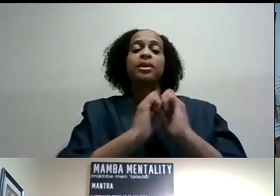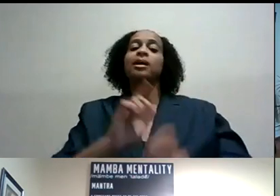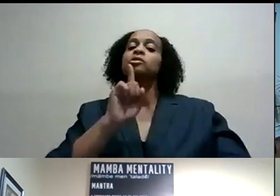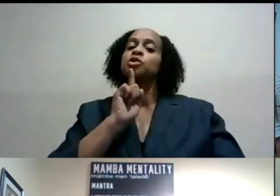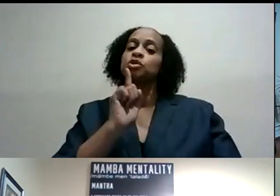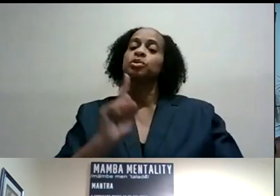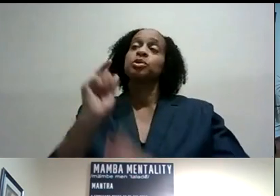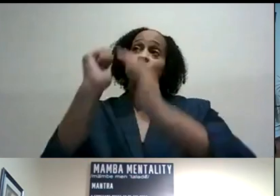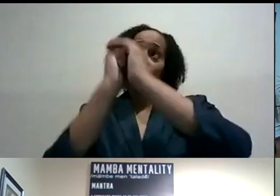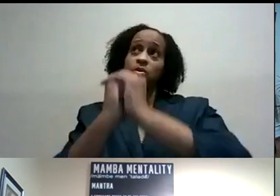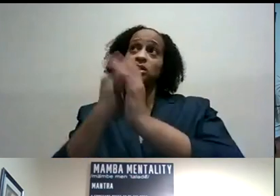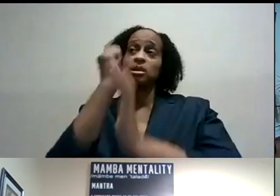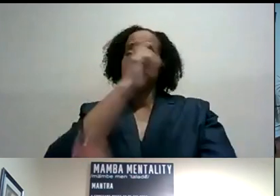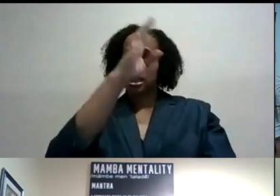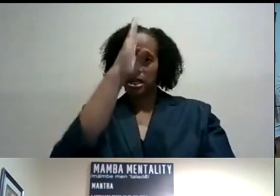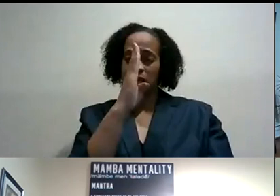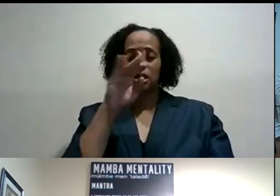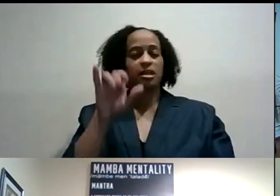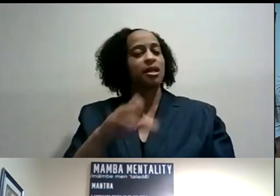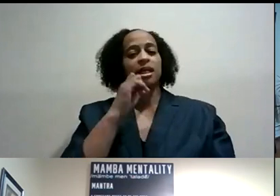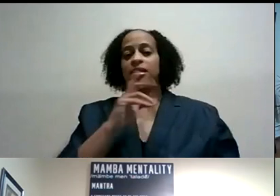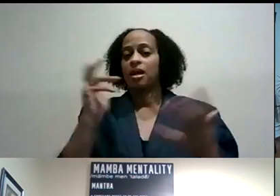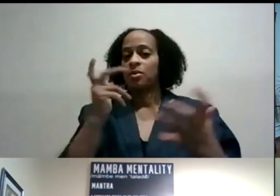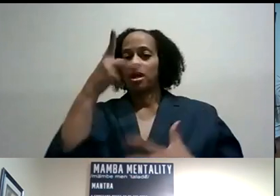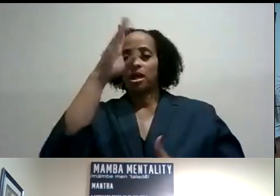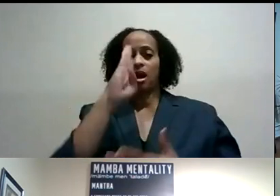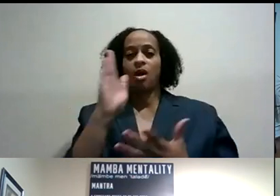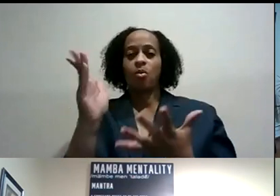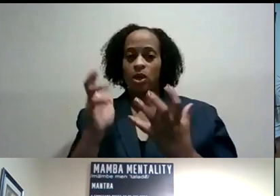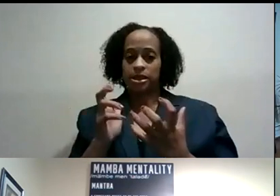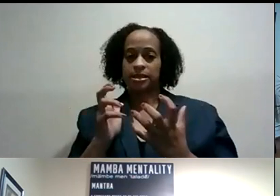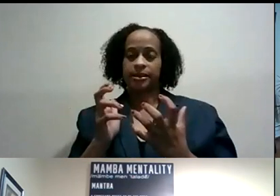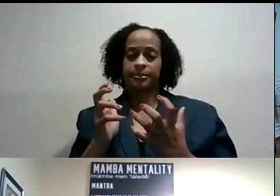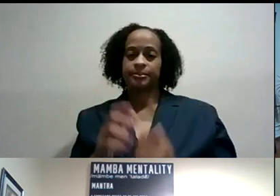worshiping God. Right. And that's not what God wants.